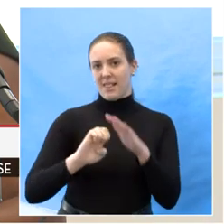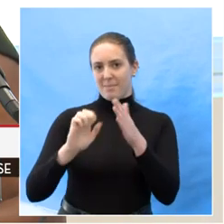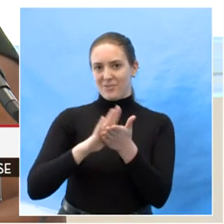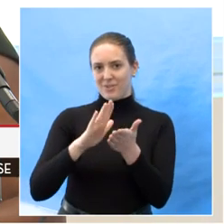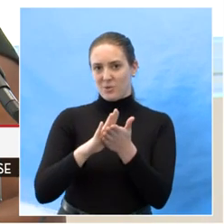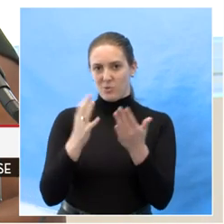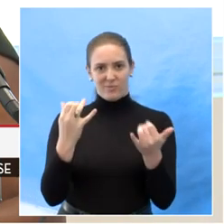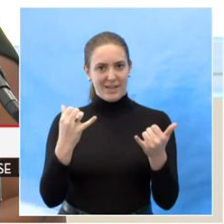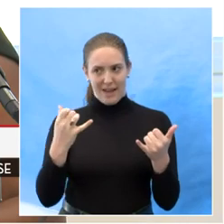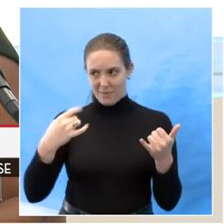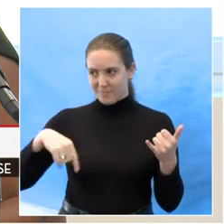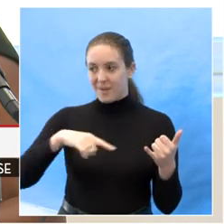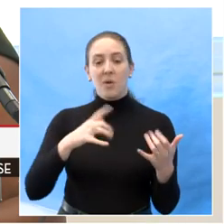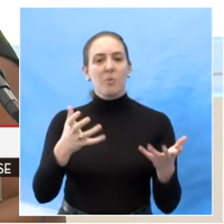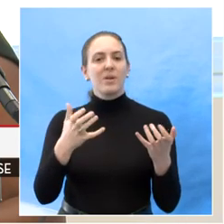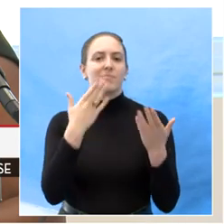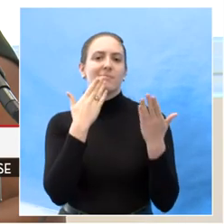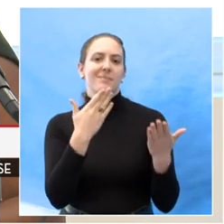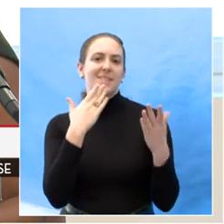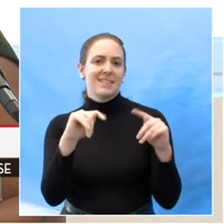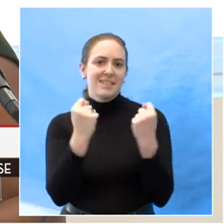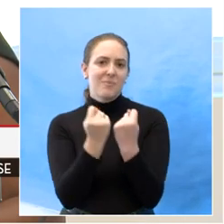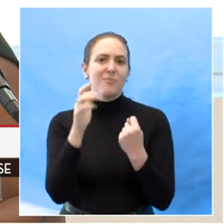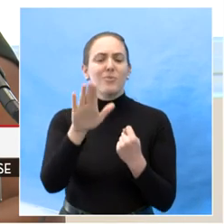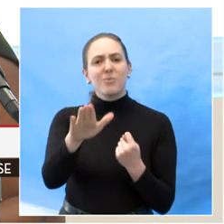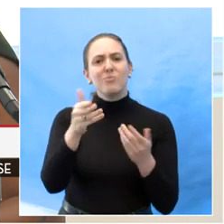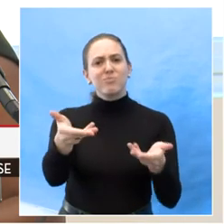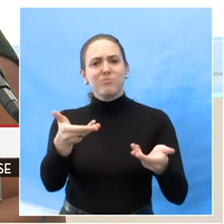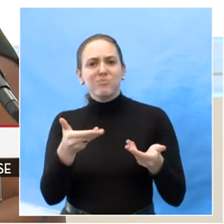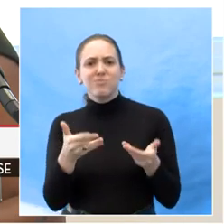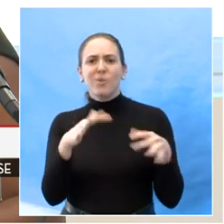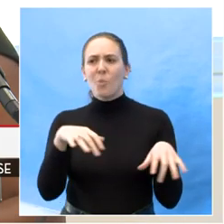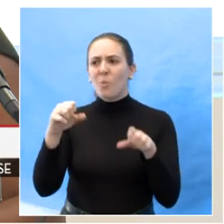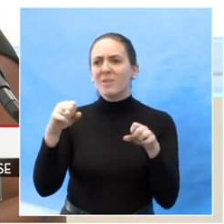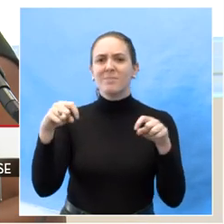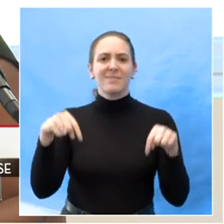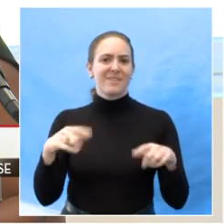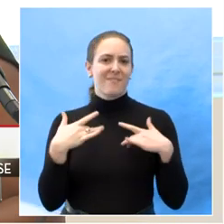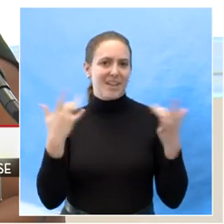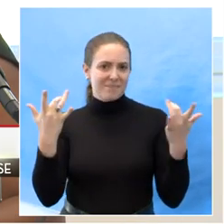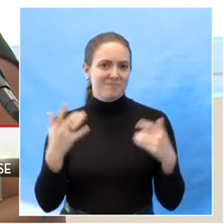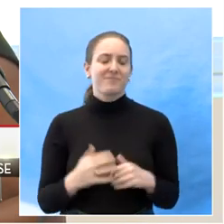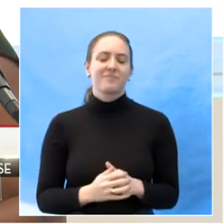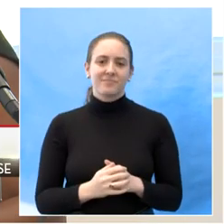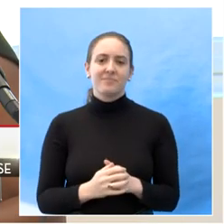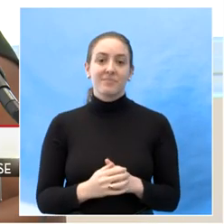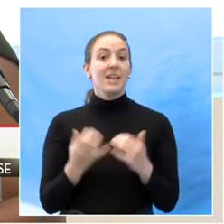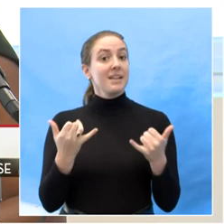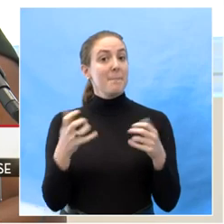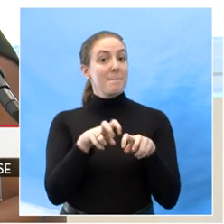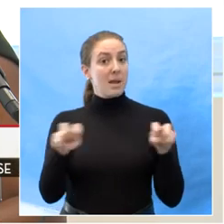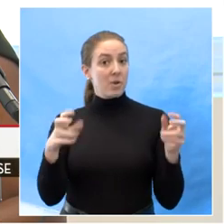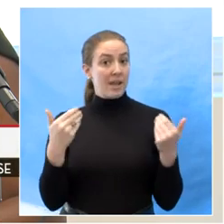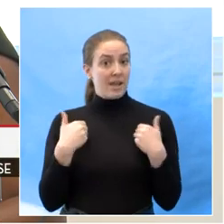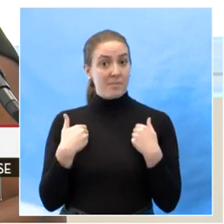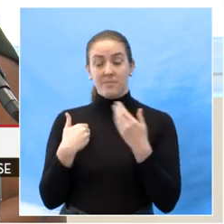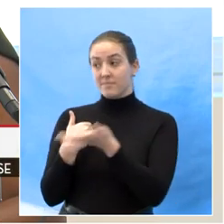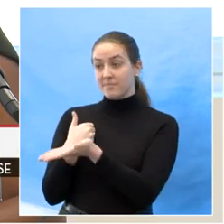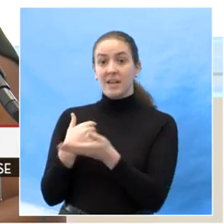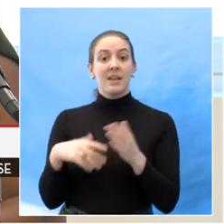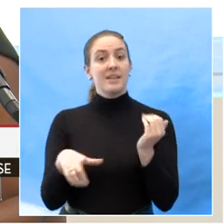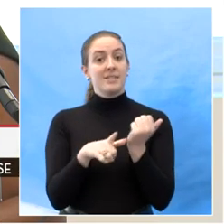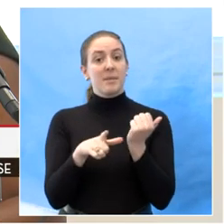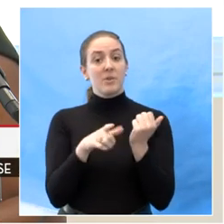team here for their hospitality and letting us host this event. On today's panel, we have Deputy